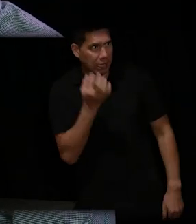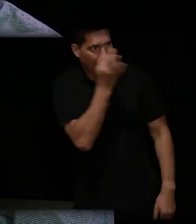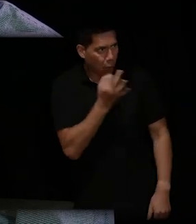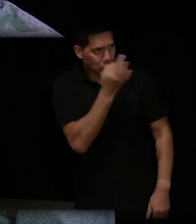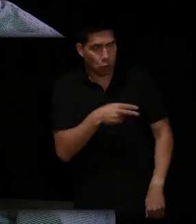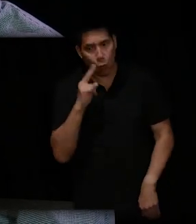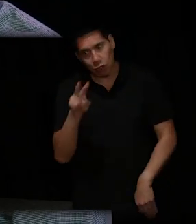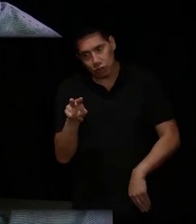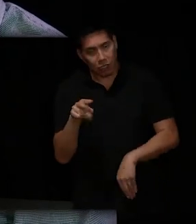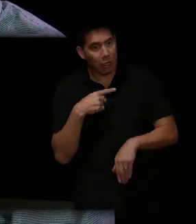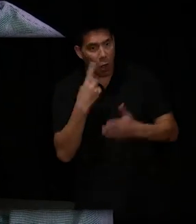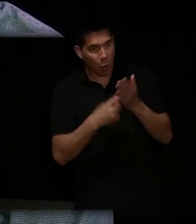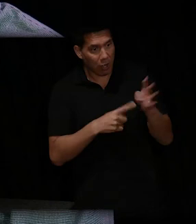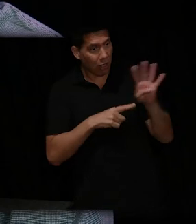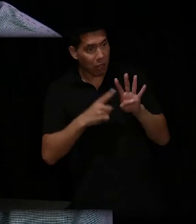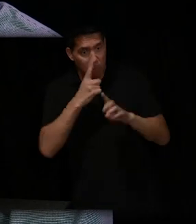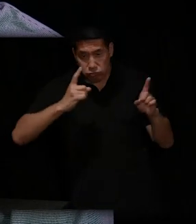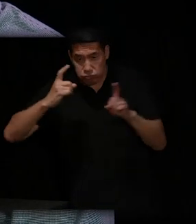ask questions about, like, what hole's he on?